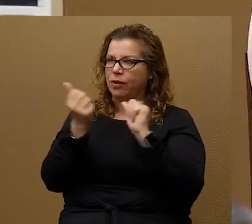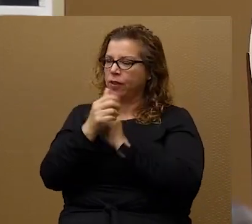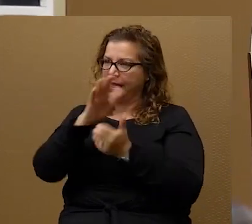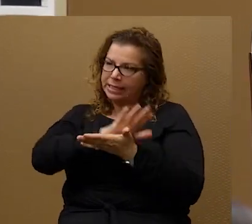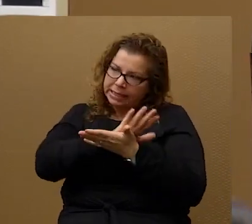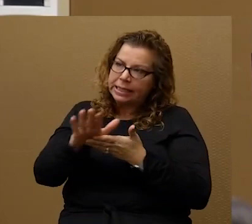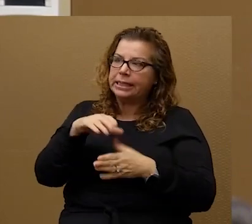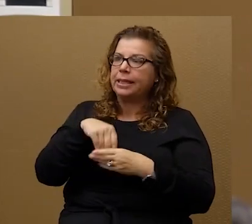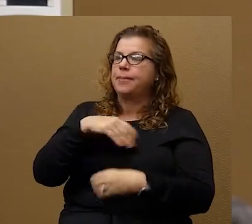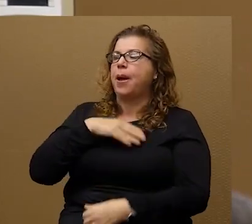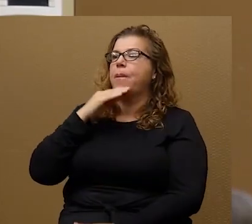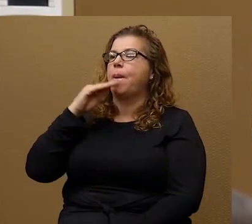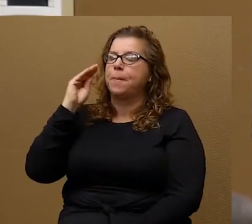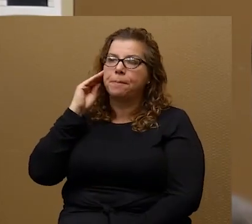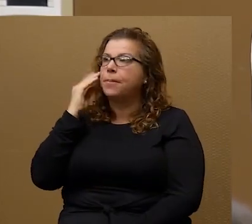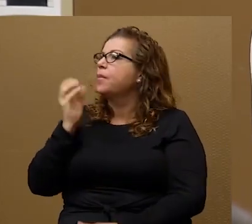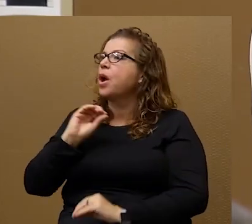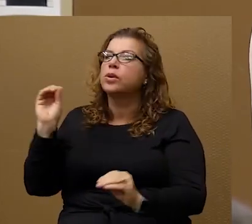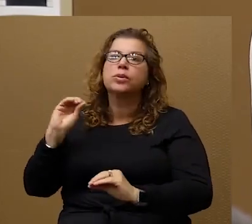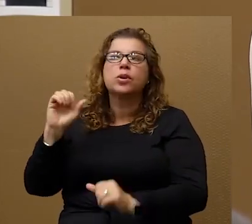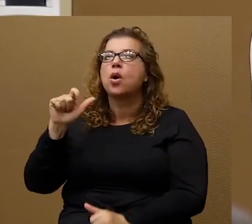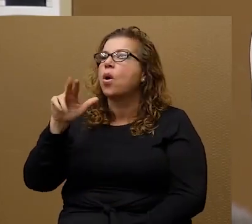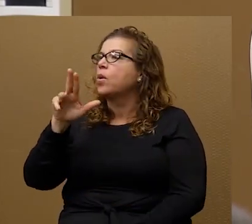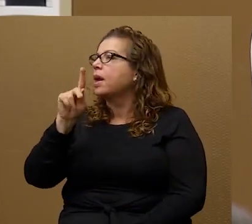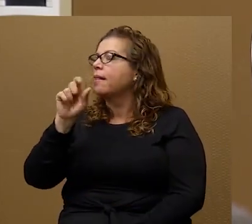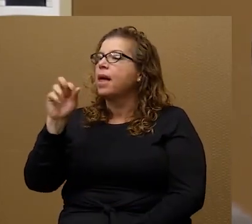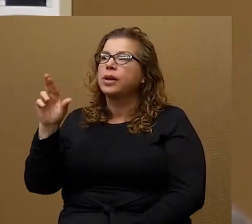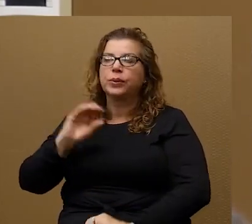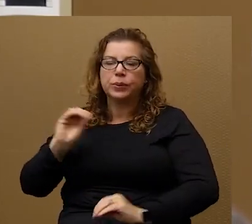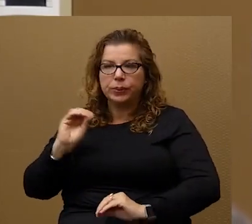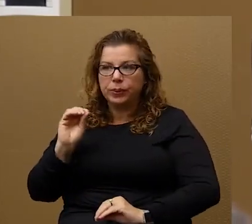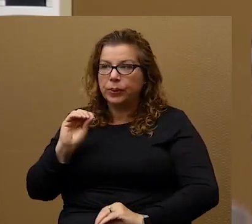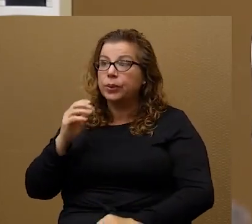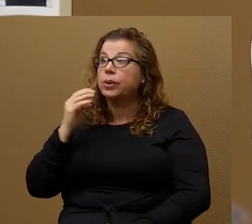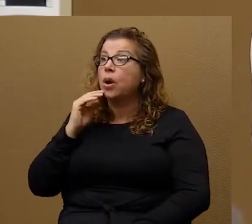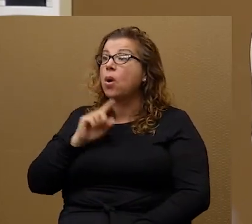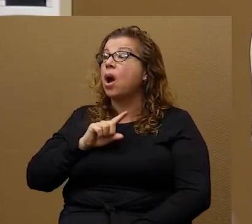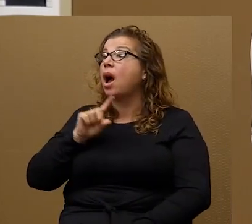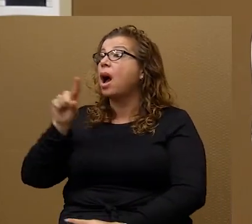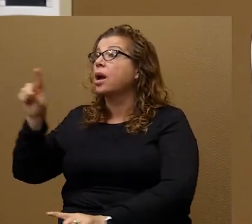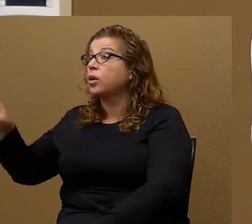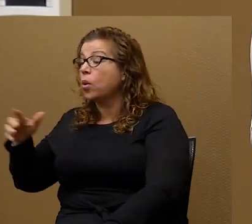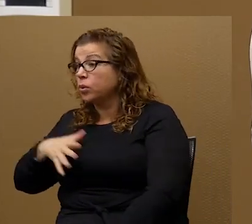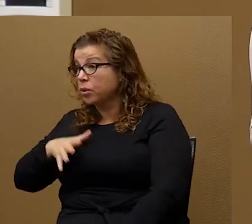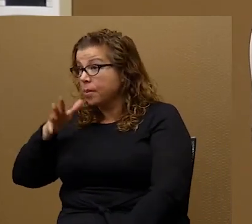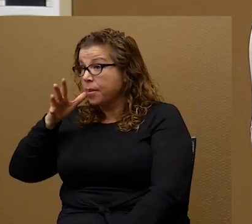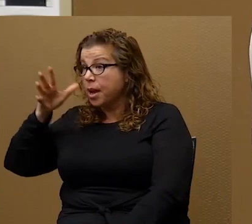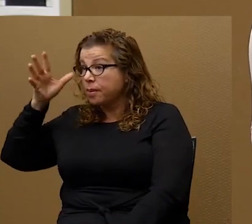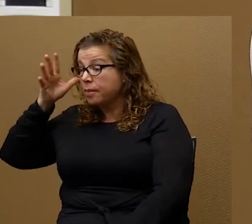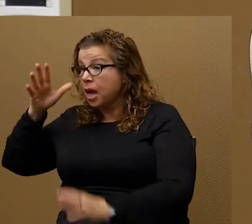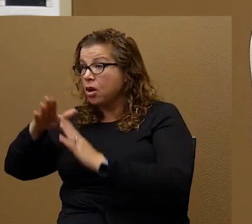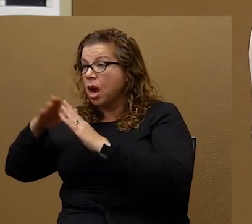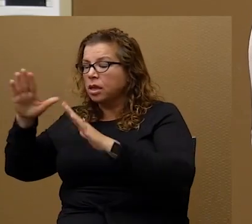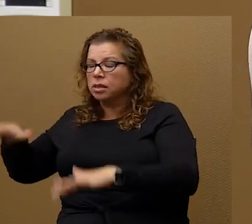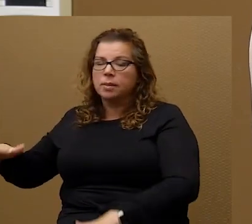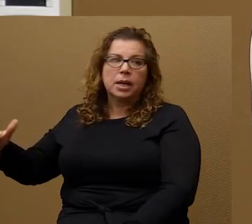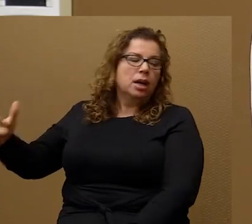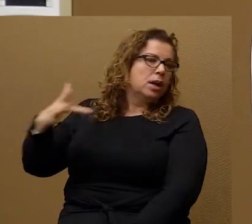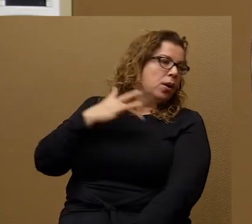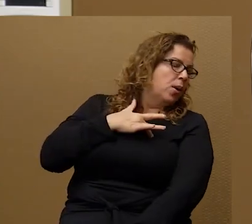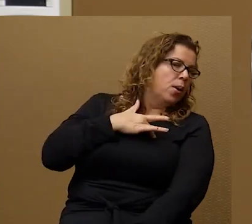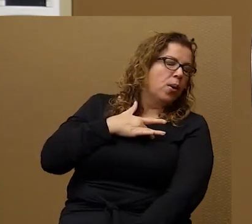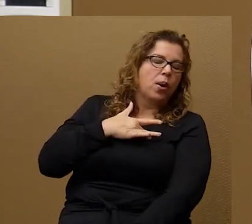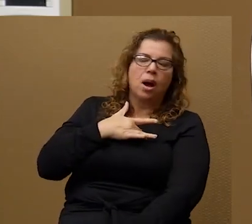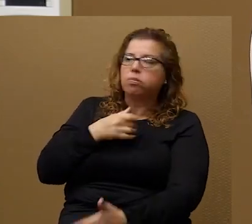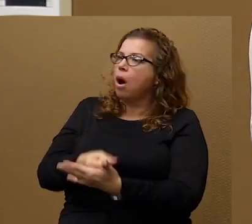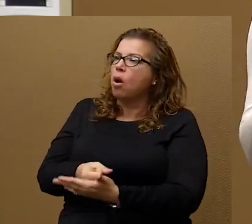very, there's not clutter everywhere. Every time I go to my parents' house, I have a heart attack because